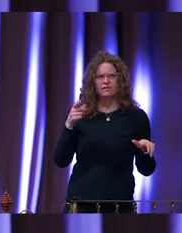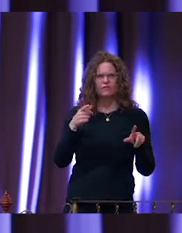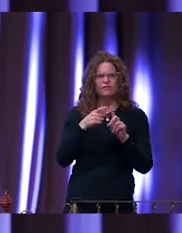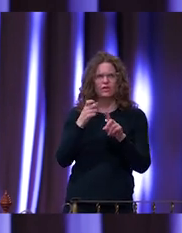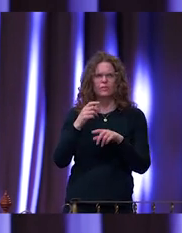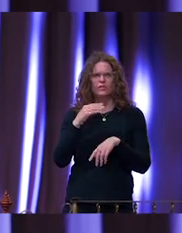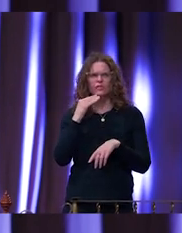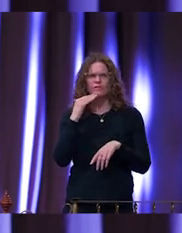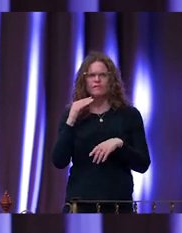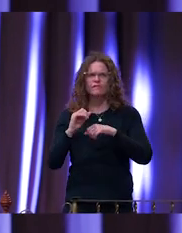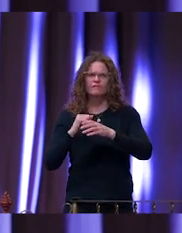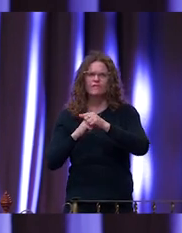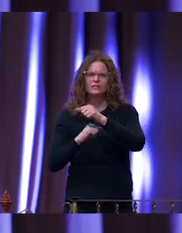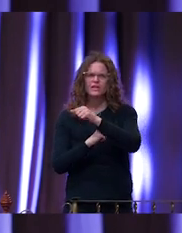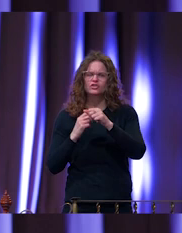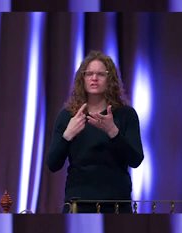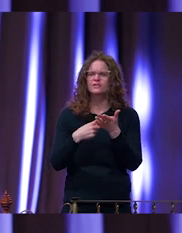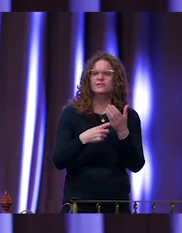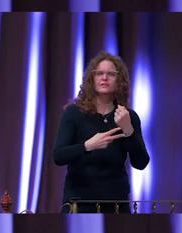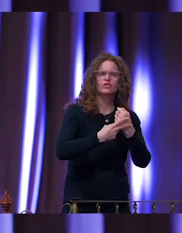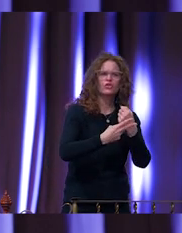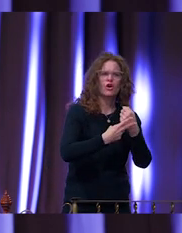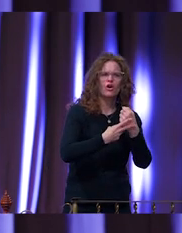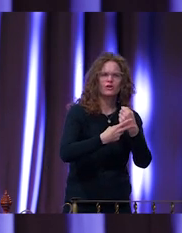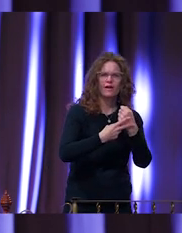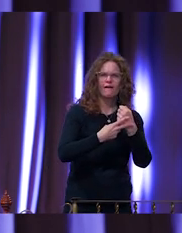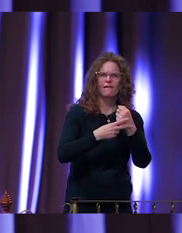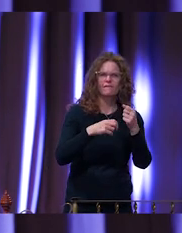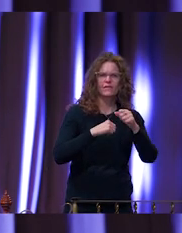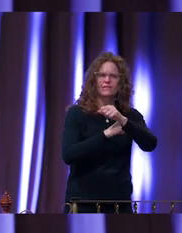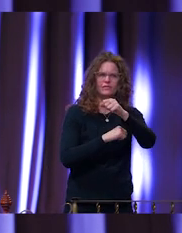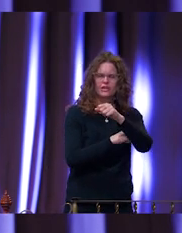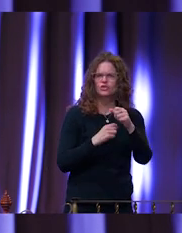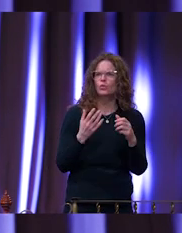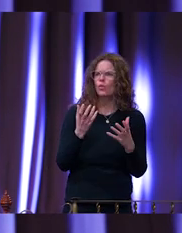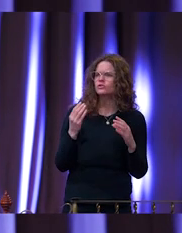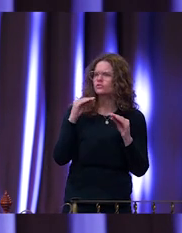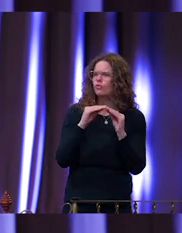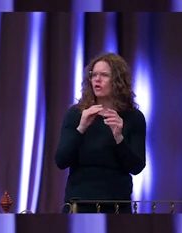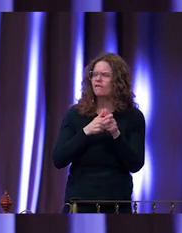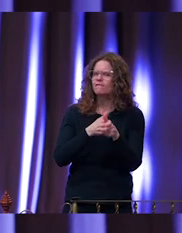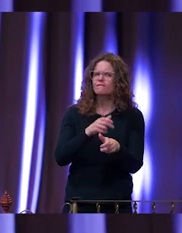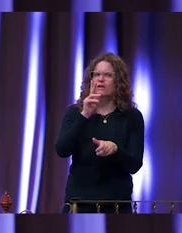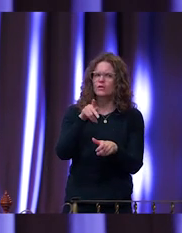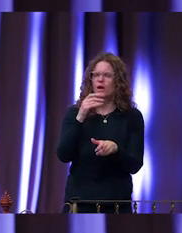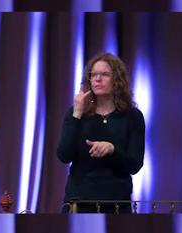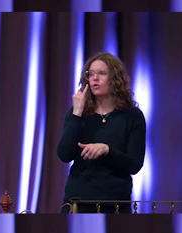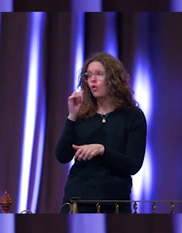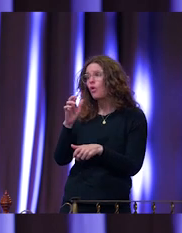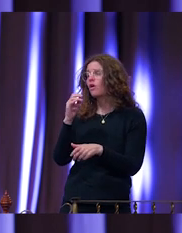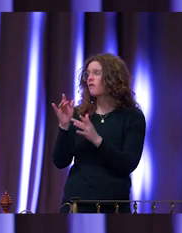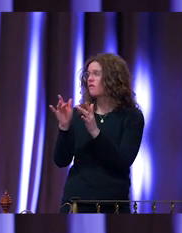about an archive program. He was interested in hearing a little bit more about that, or a follow-up offline, if that's more appropriate.